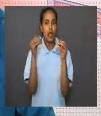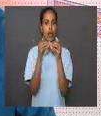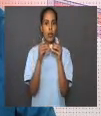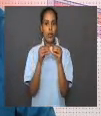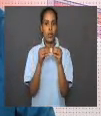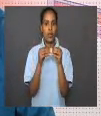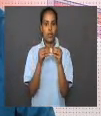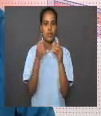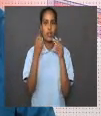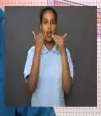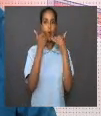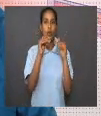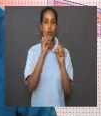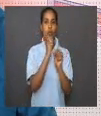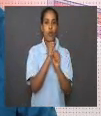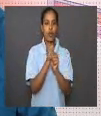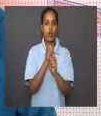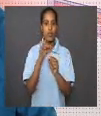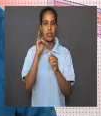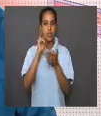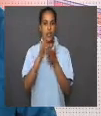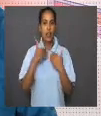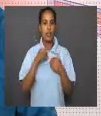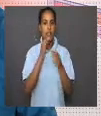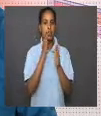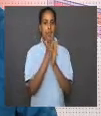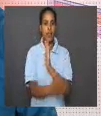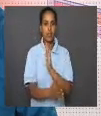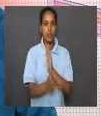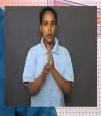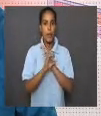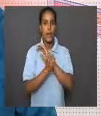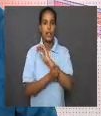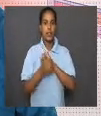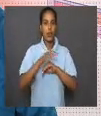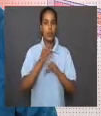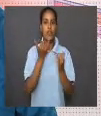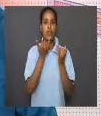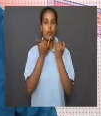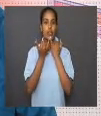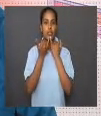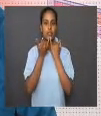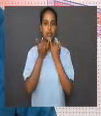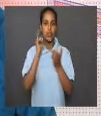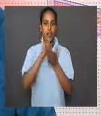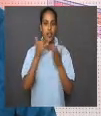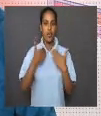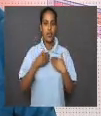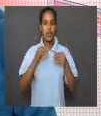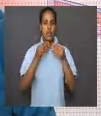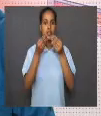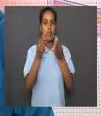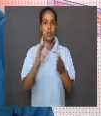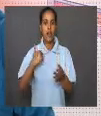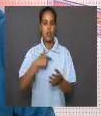calculate the amount of work that has been done based on information that has been given